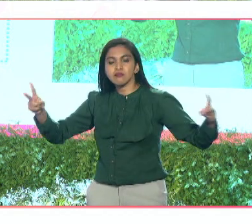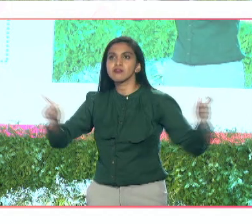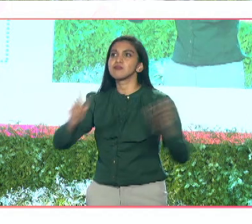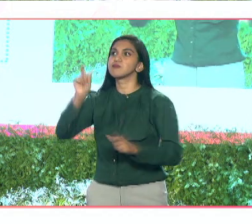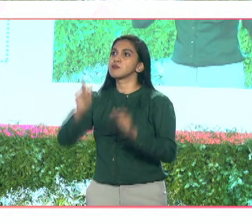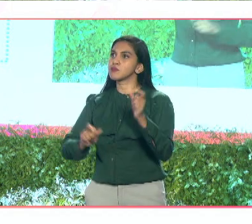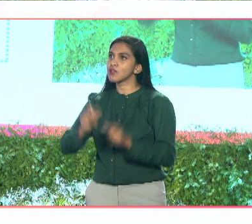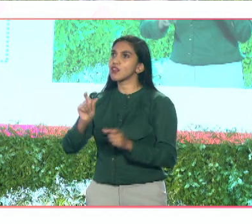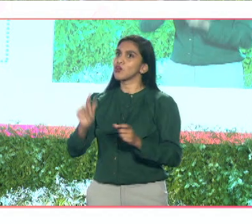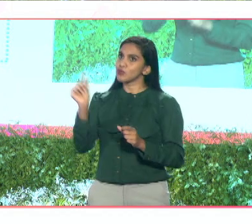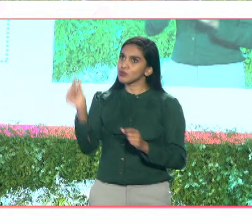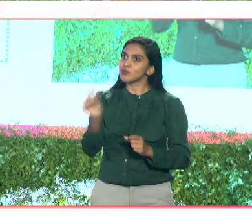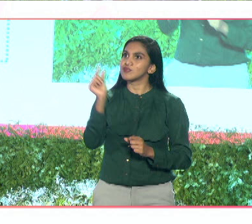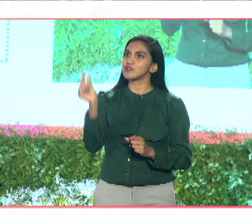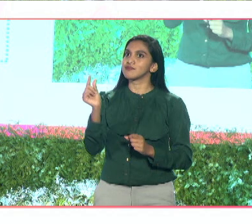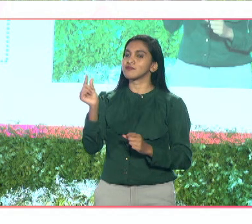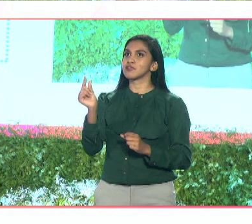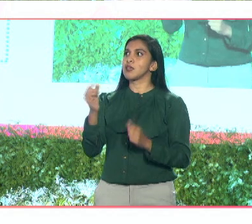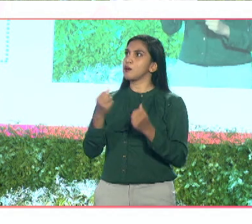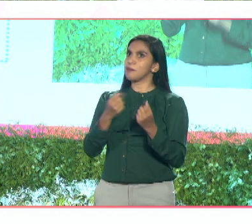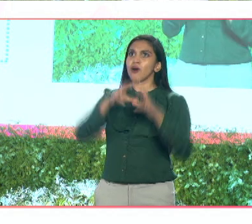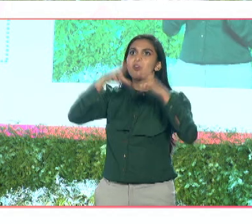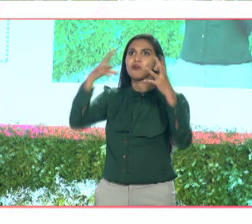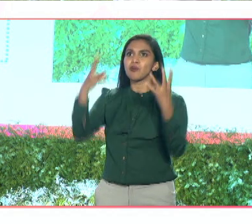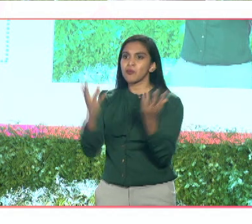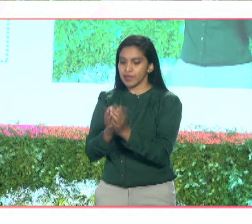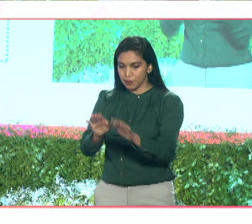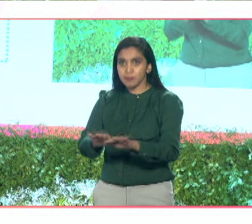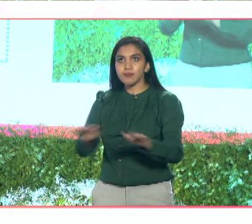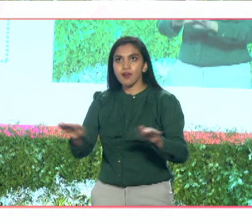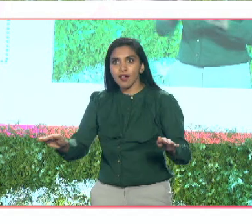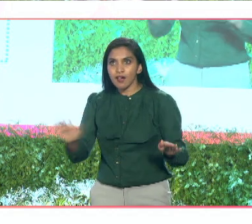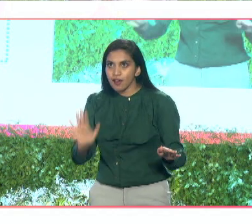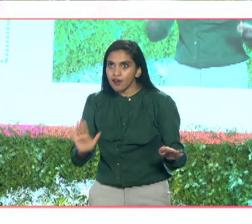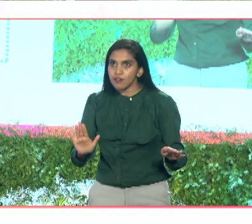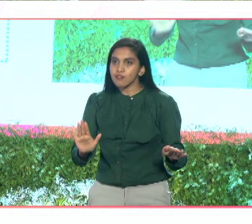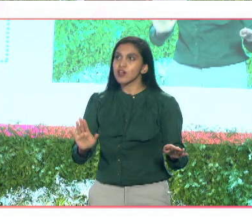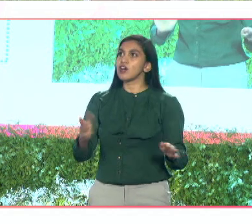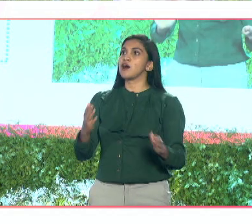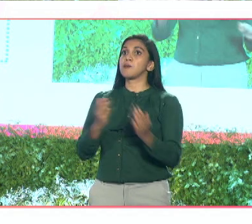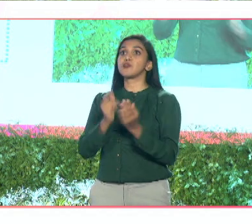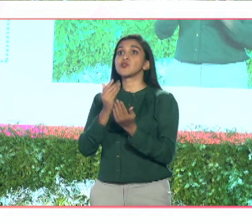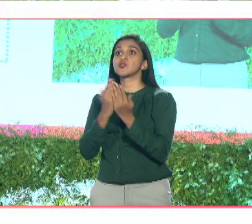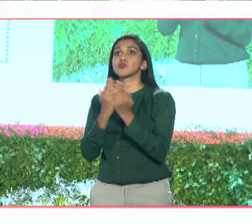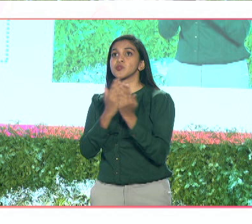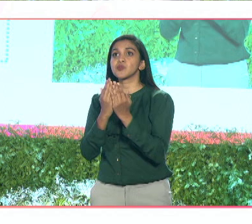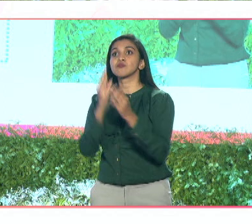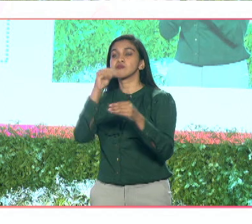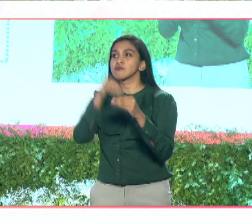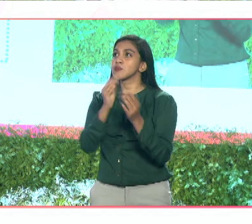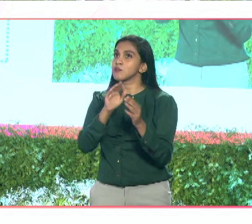multiple happy users around the globe, right from children with disabilities to students with disabilities to adults with